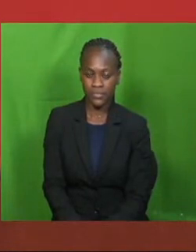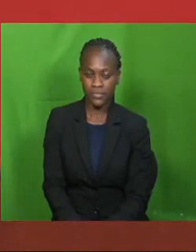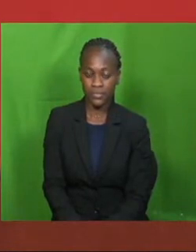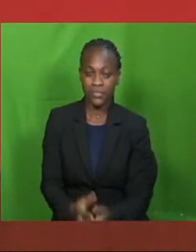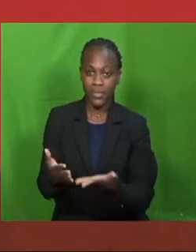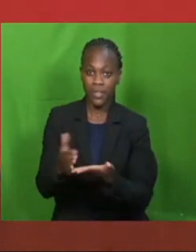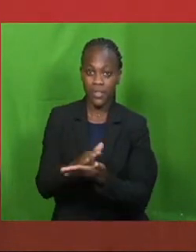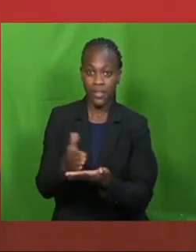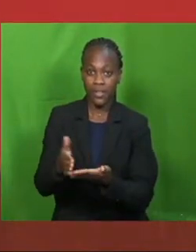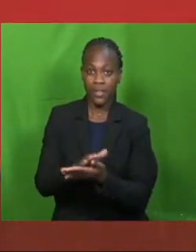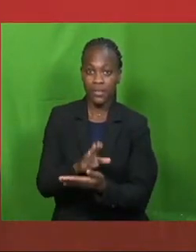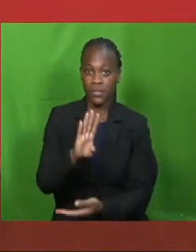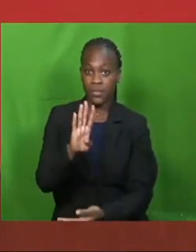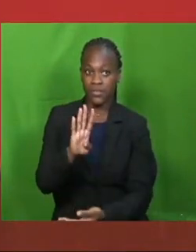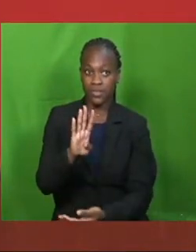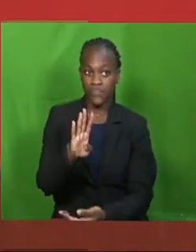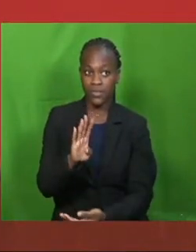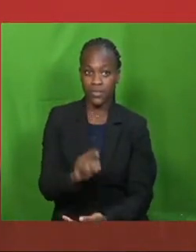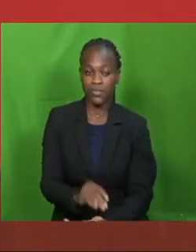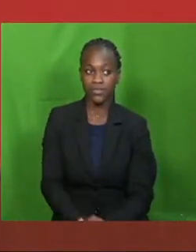Page 4.